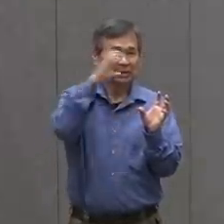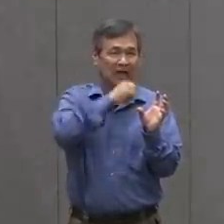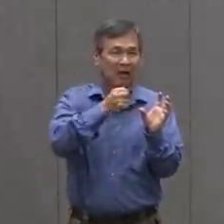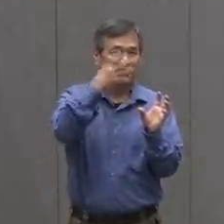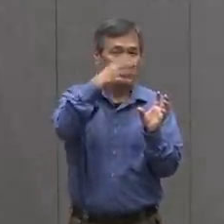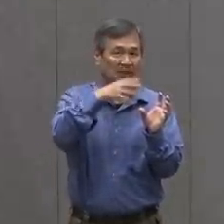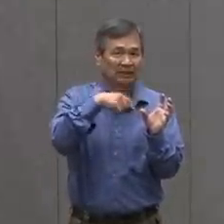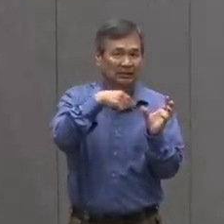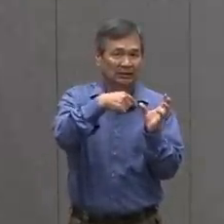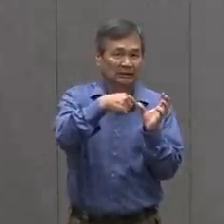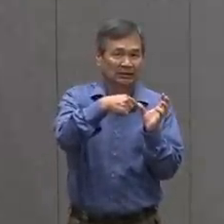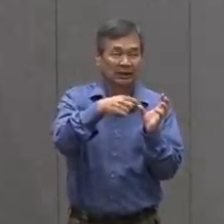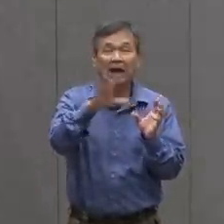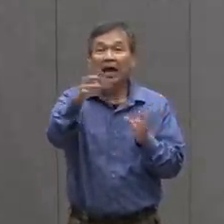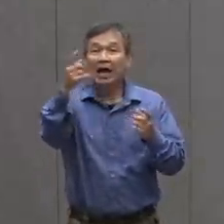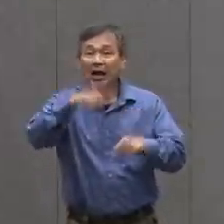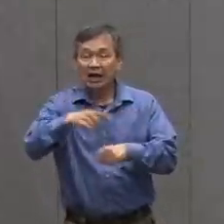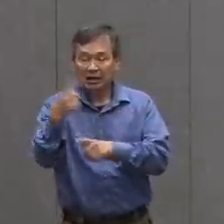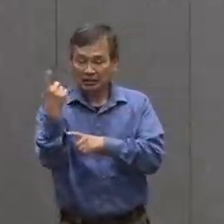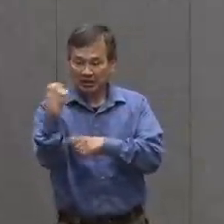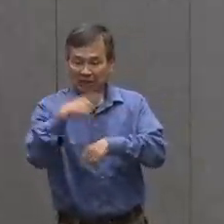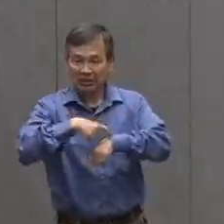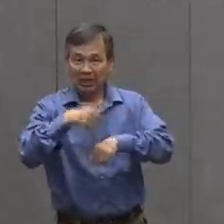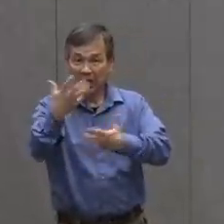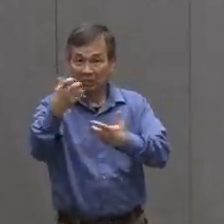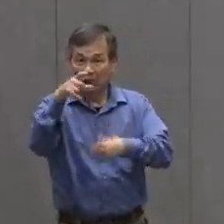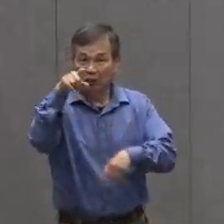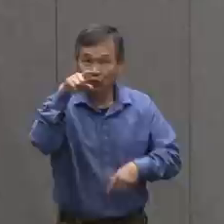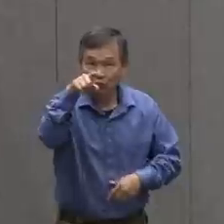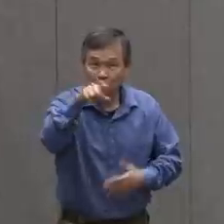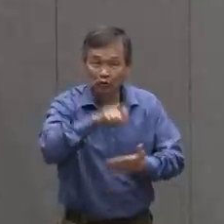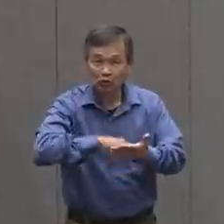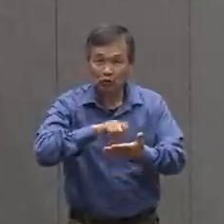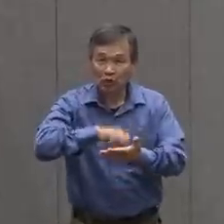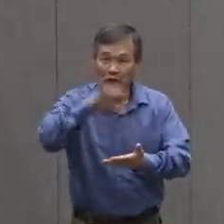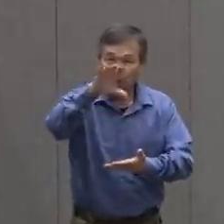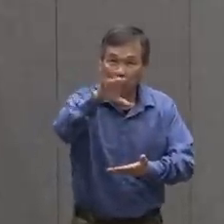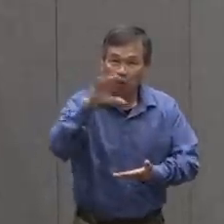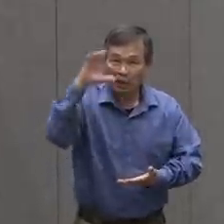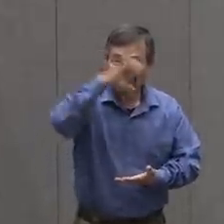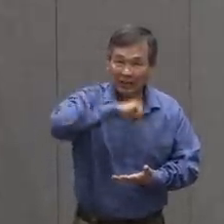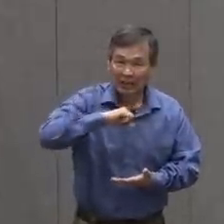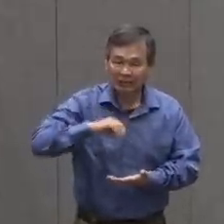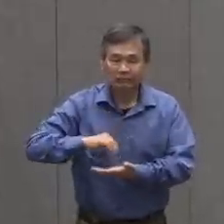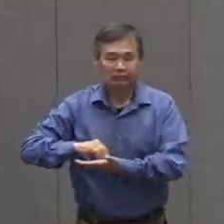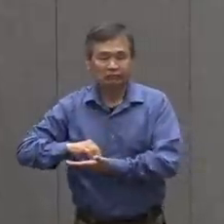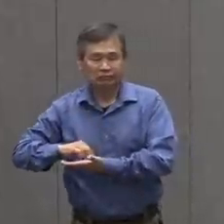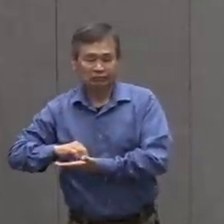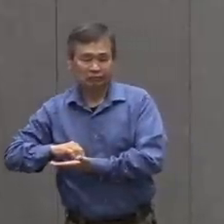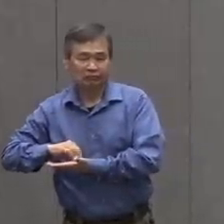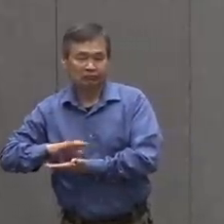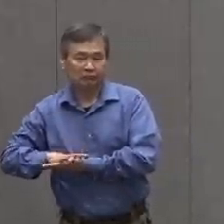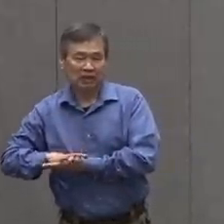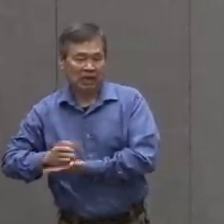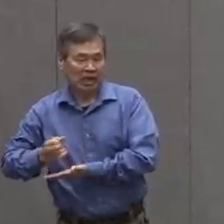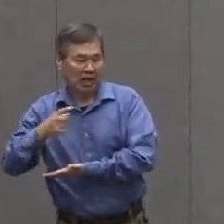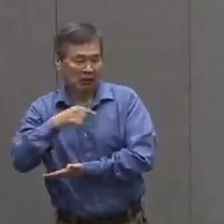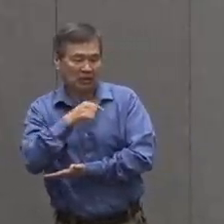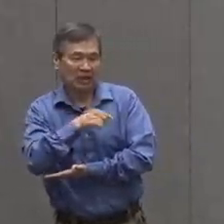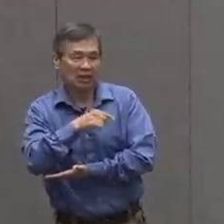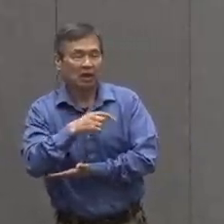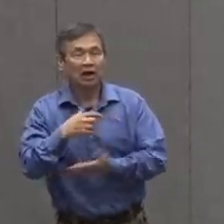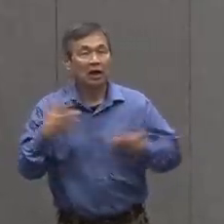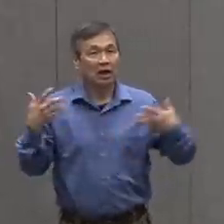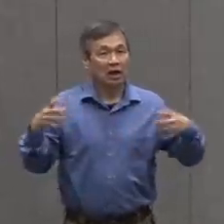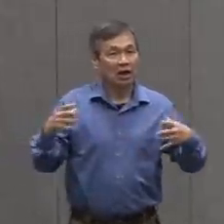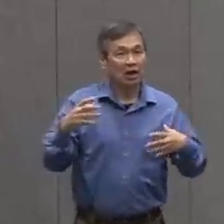And just like last time, I'm going to have you write down your guess for how many items are in this collection. So I already wrote